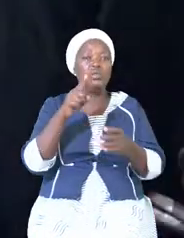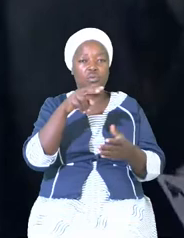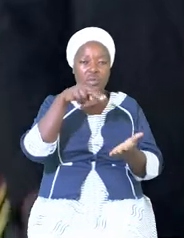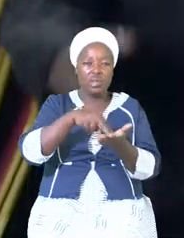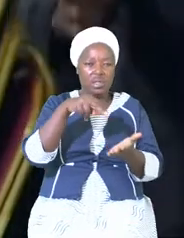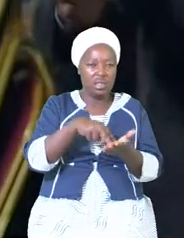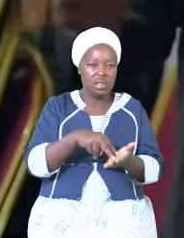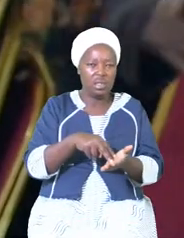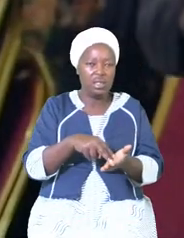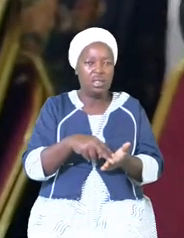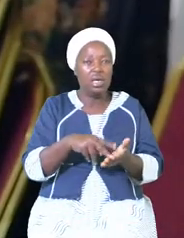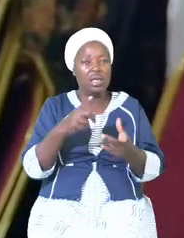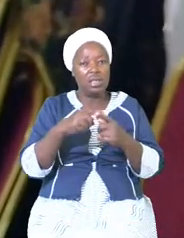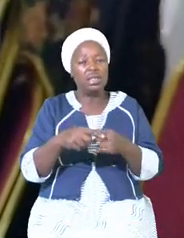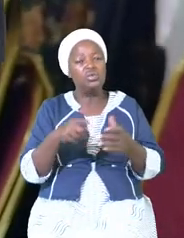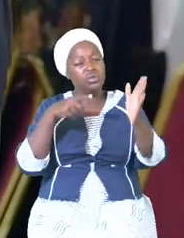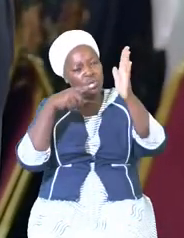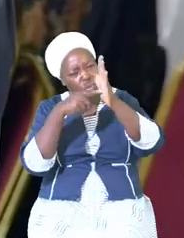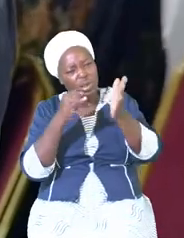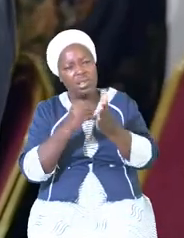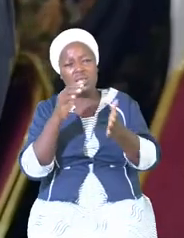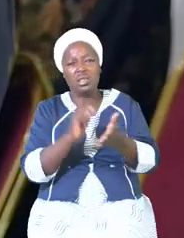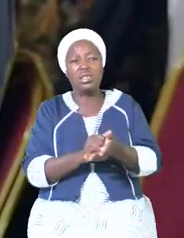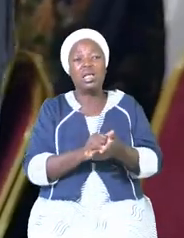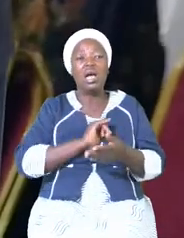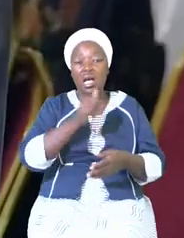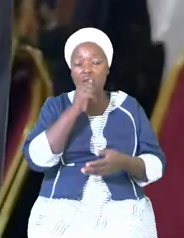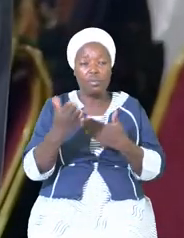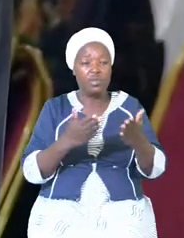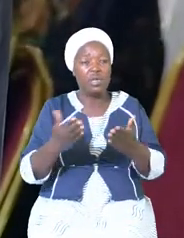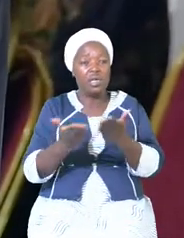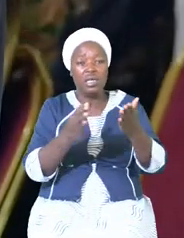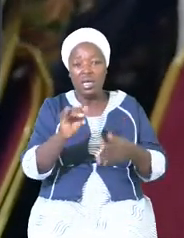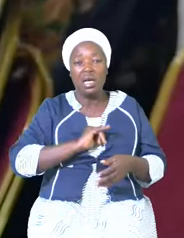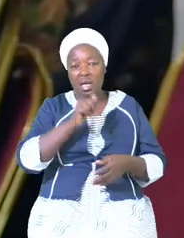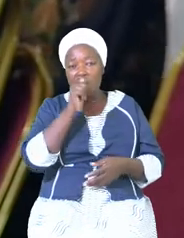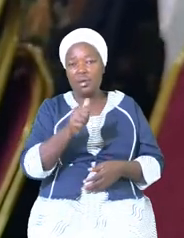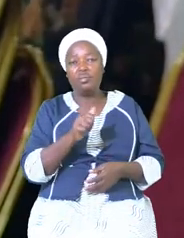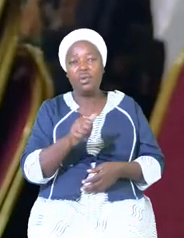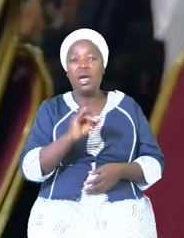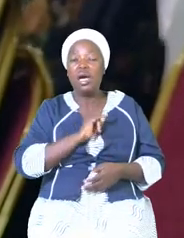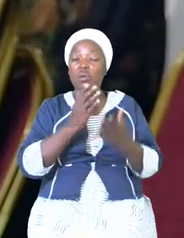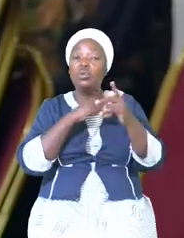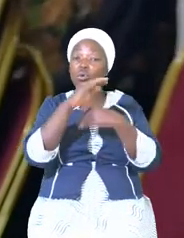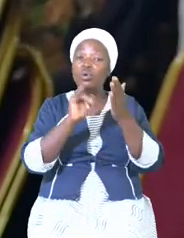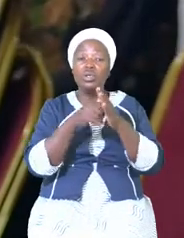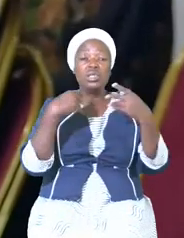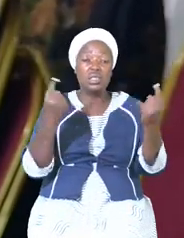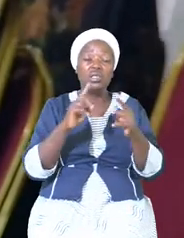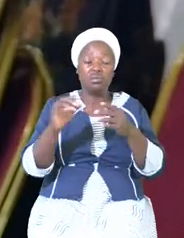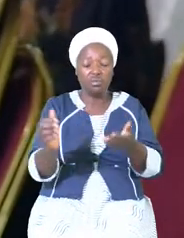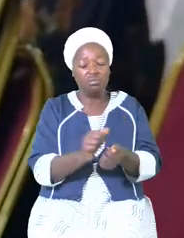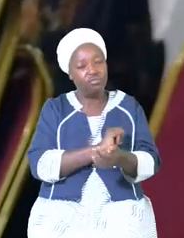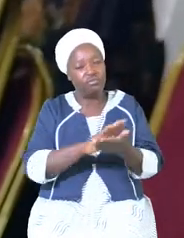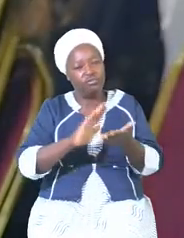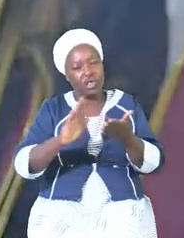indicate, "Here I am, here I am, here I am. I want all these sins to be totally forgiven." Confess them to the Lord